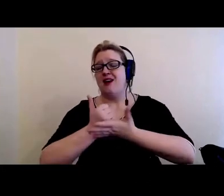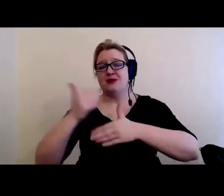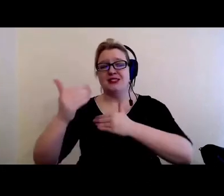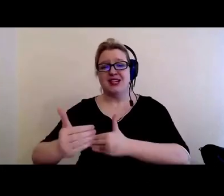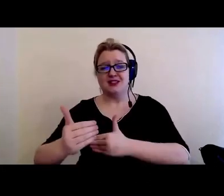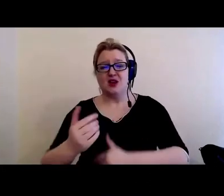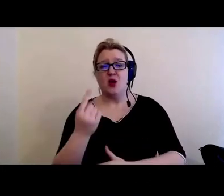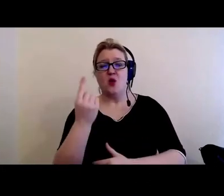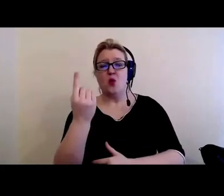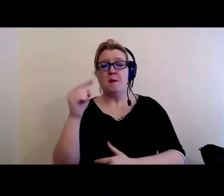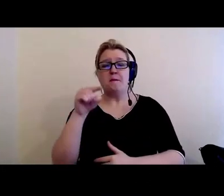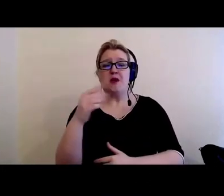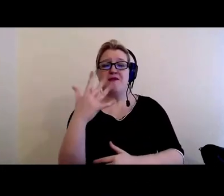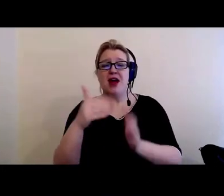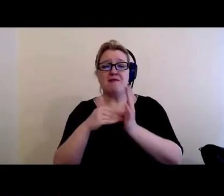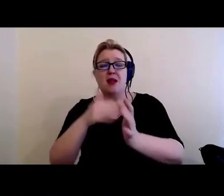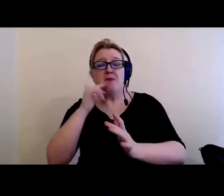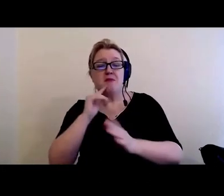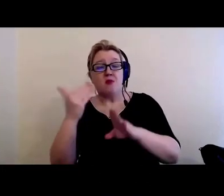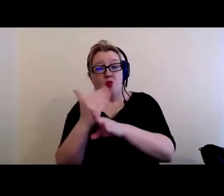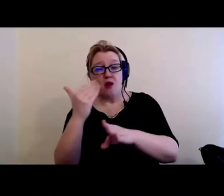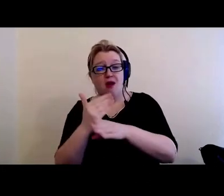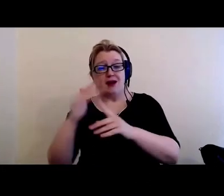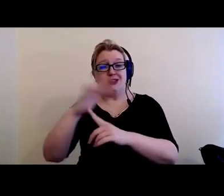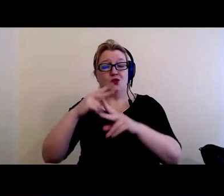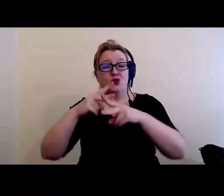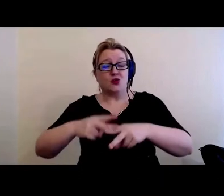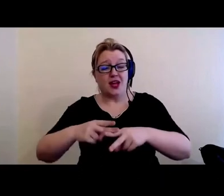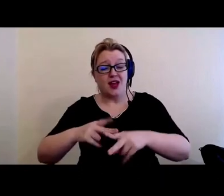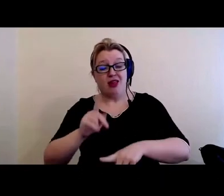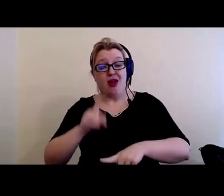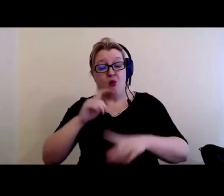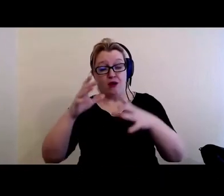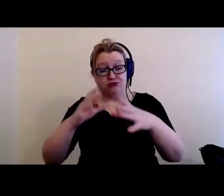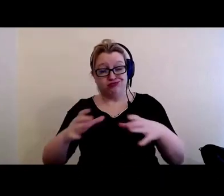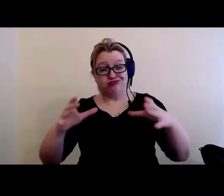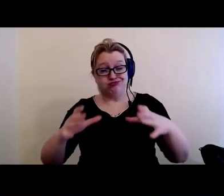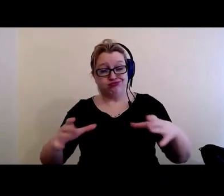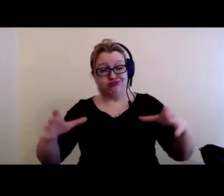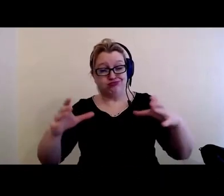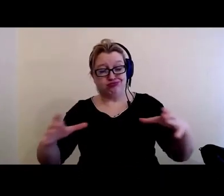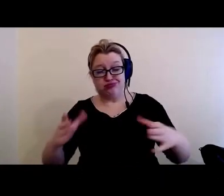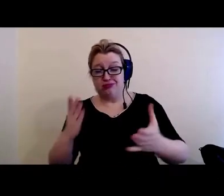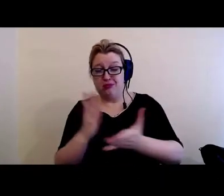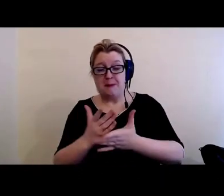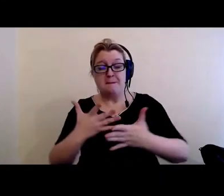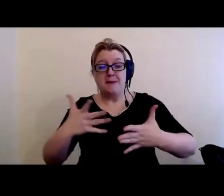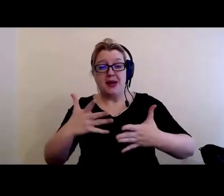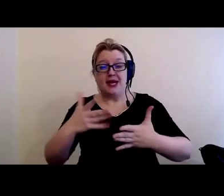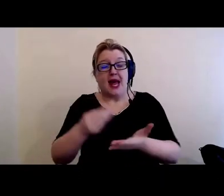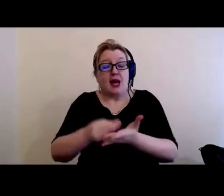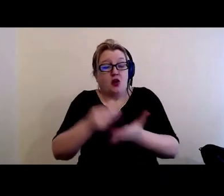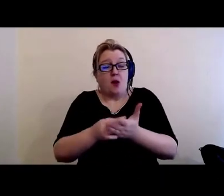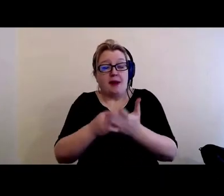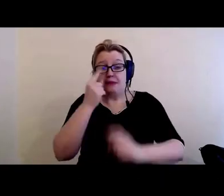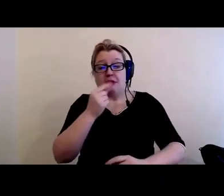every single part of the country, and that will only grow that workforce as the population ages. So there's a huge economic potential here as well. So I think there's something about